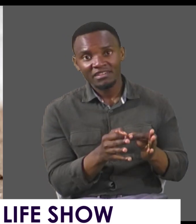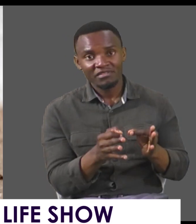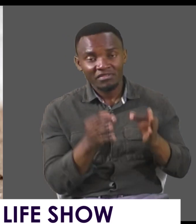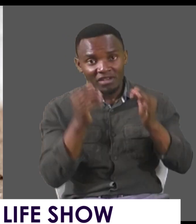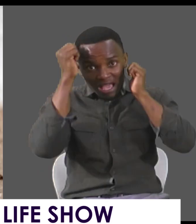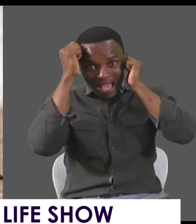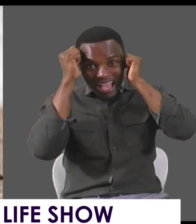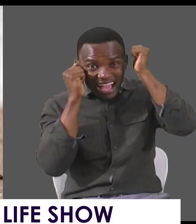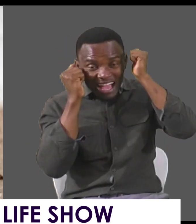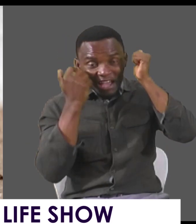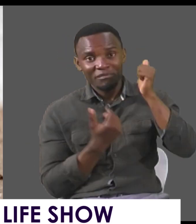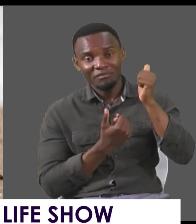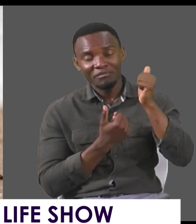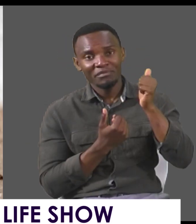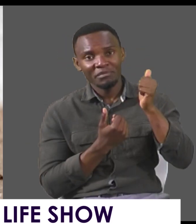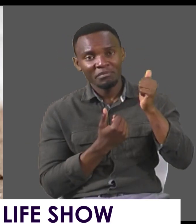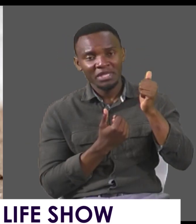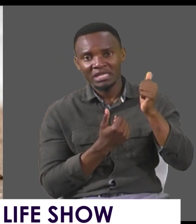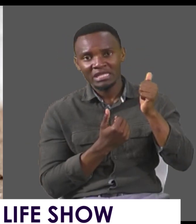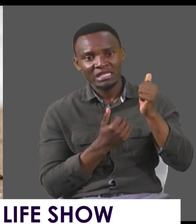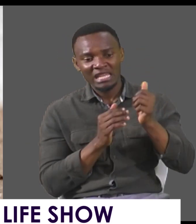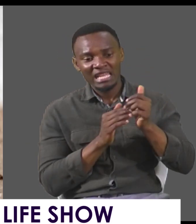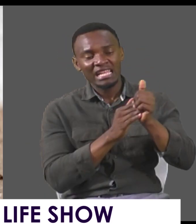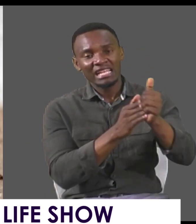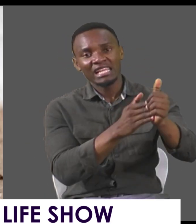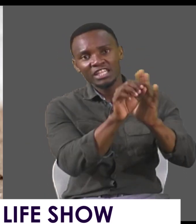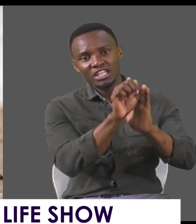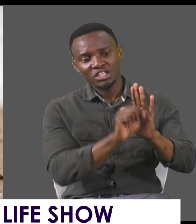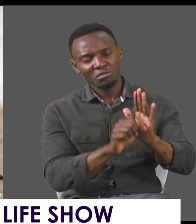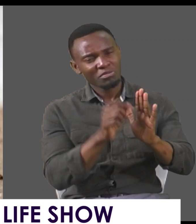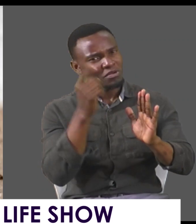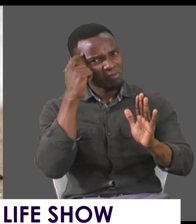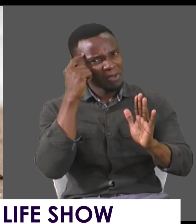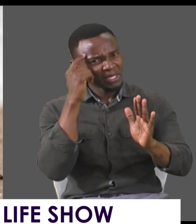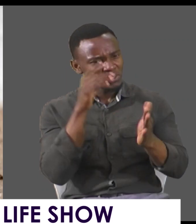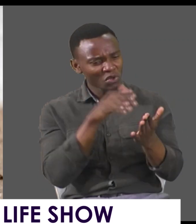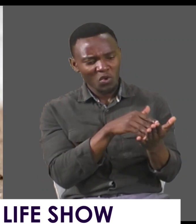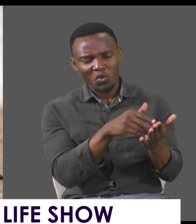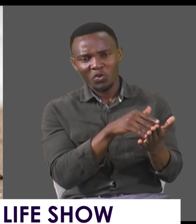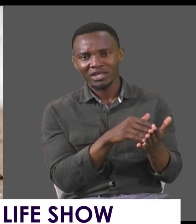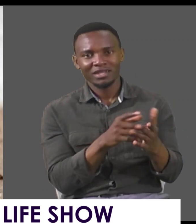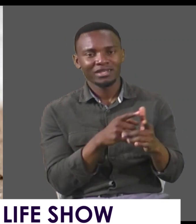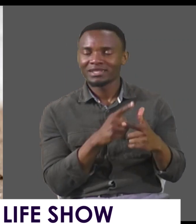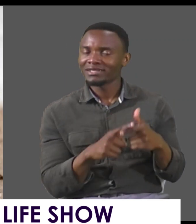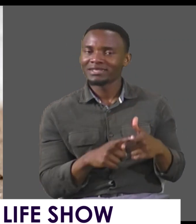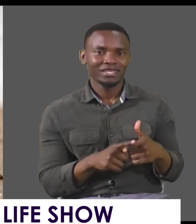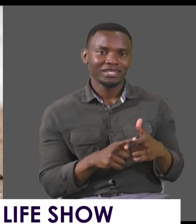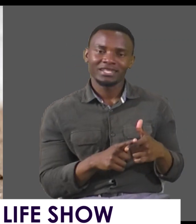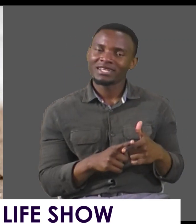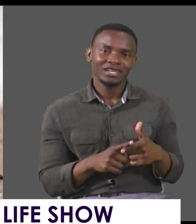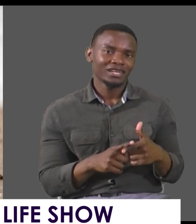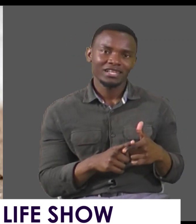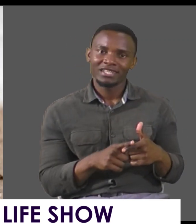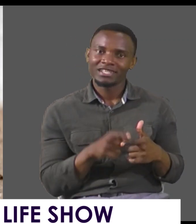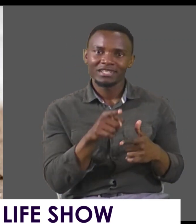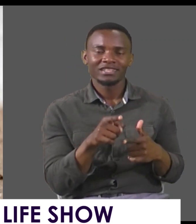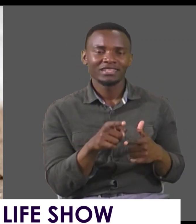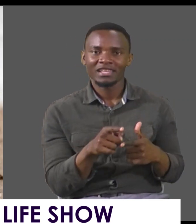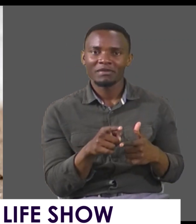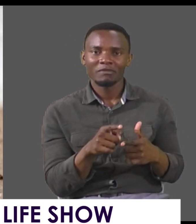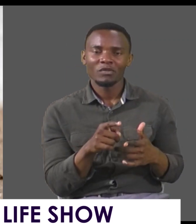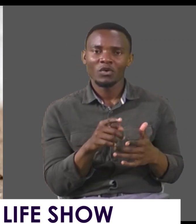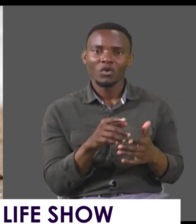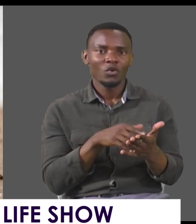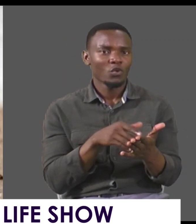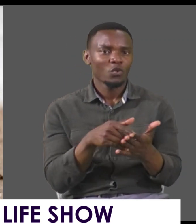army minds are petty minds, the strength is useless. It doesn't matter how strong